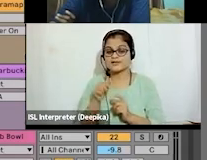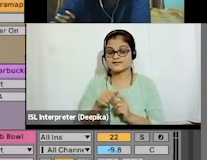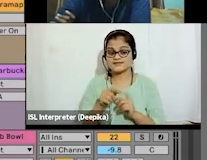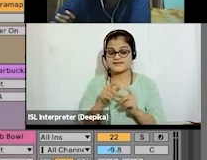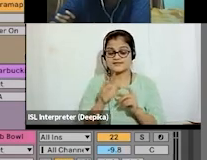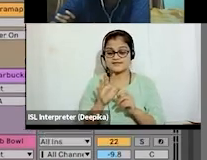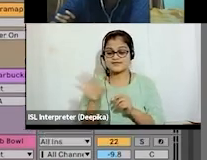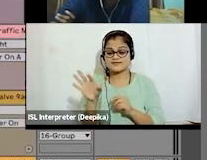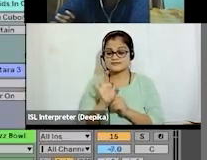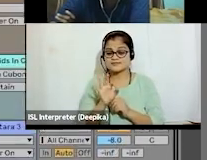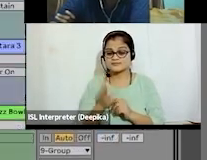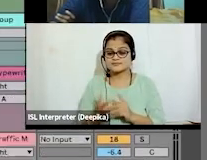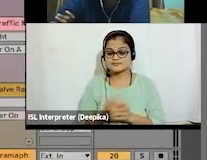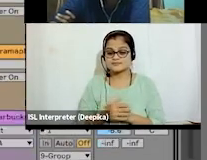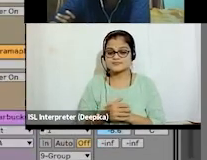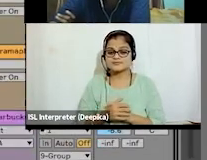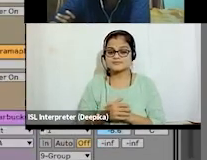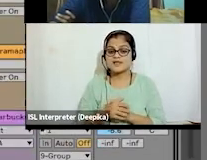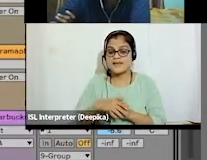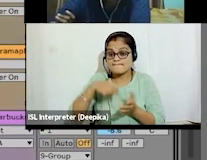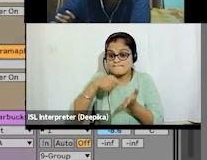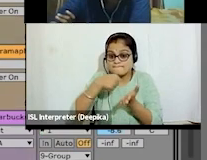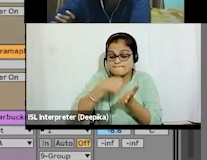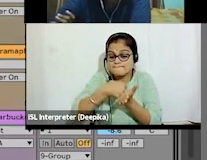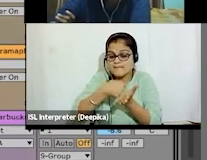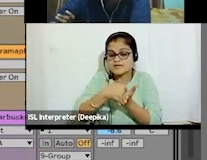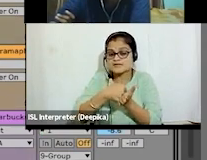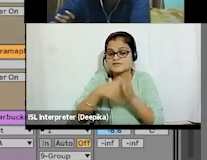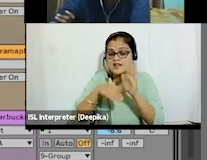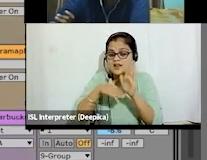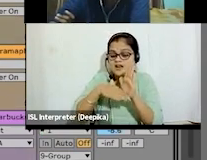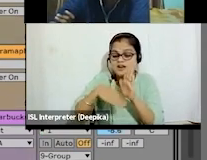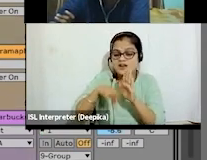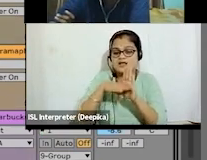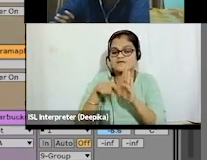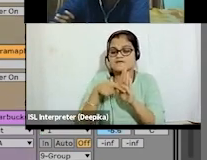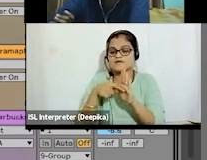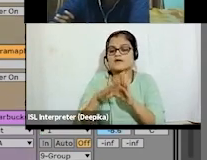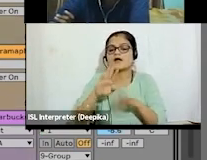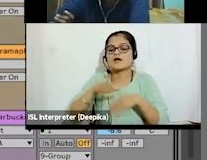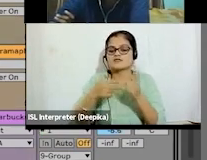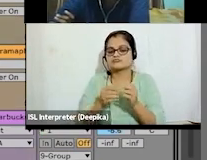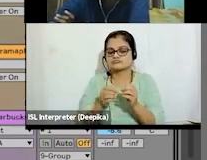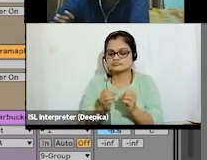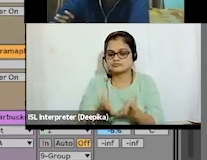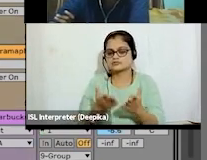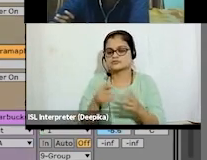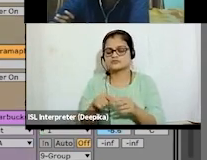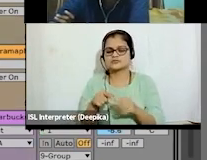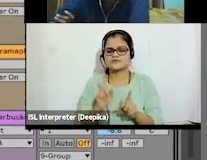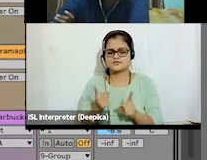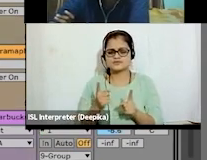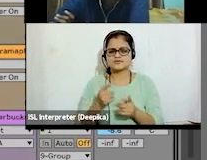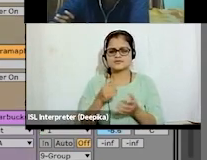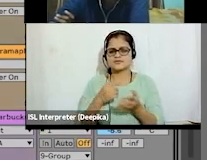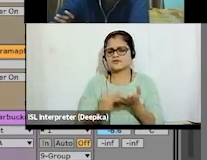like a base level rhythm that would then carry the track forward. It's kind of rhythmic for the first half